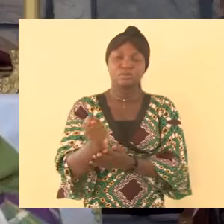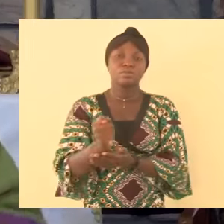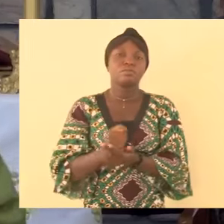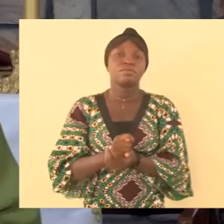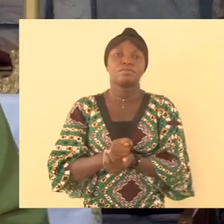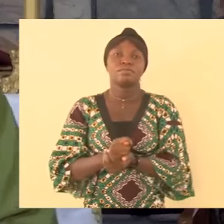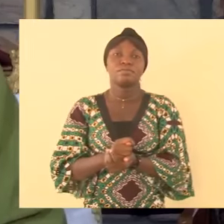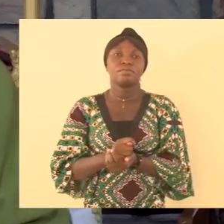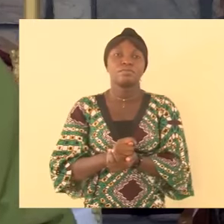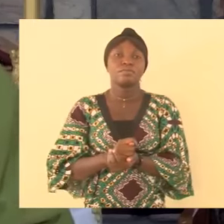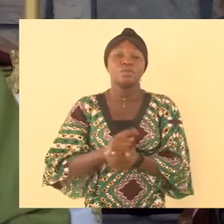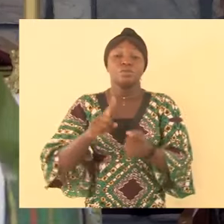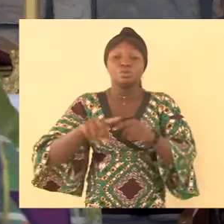trust